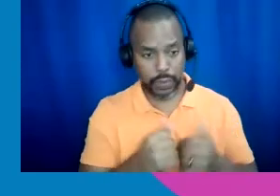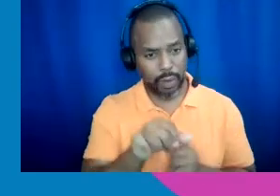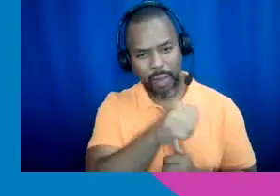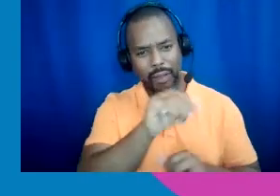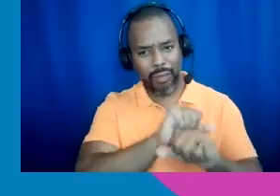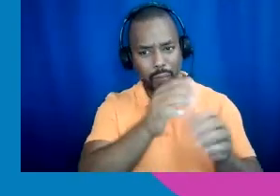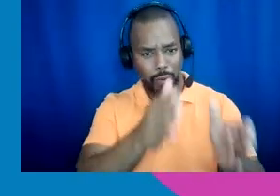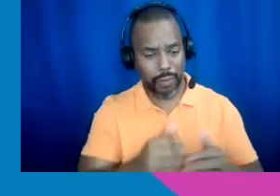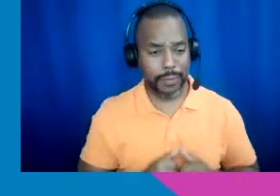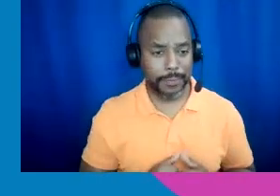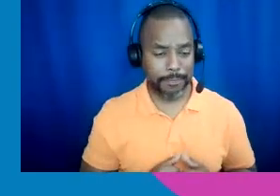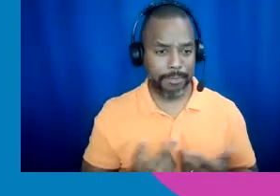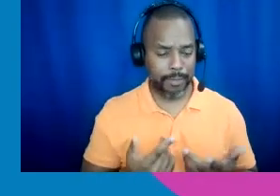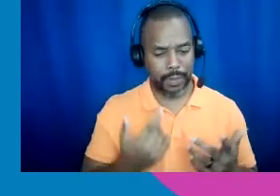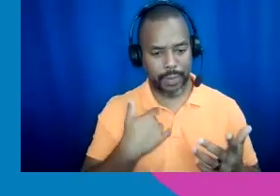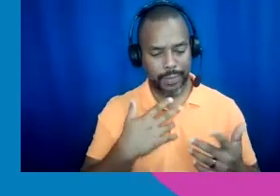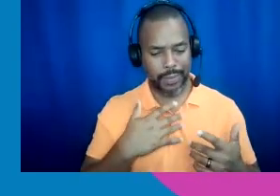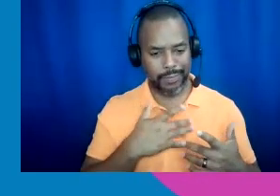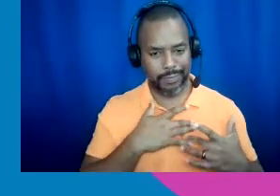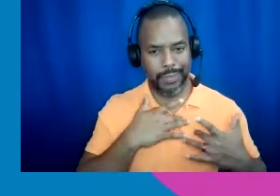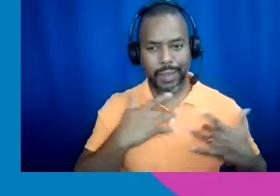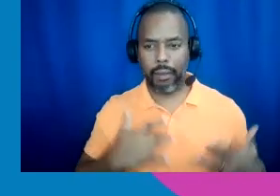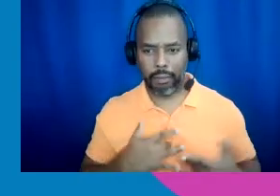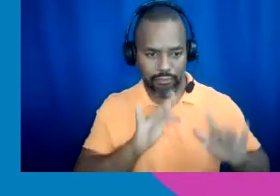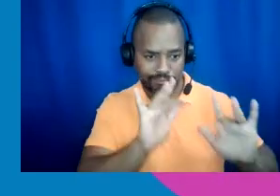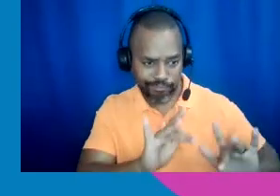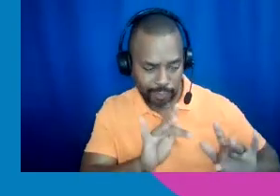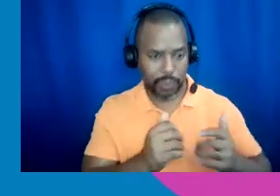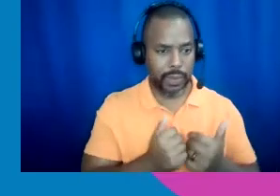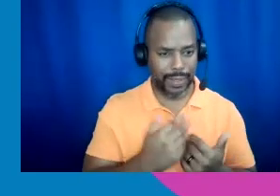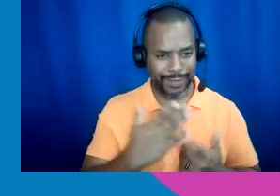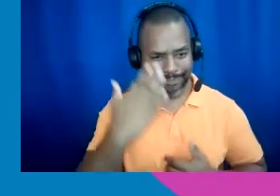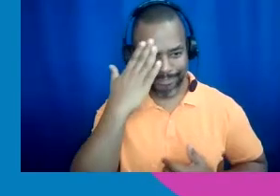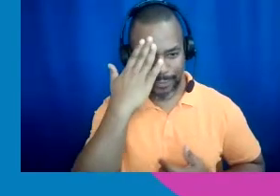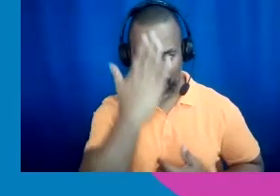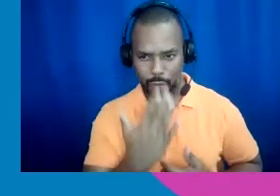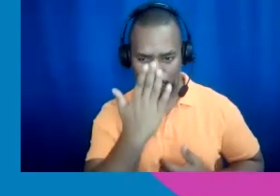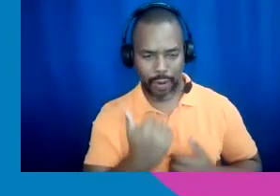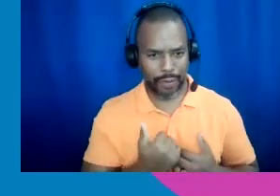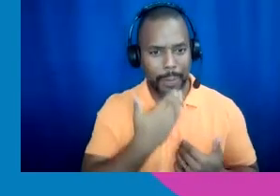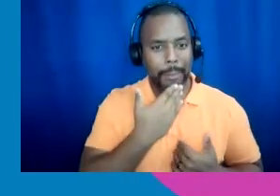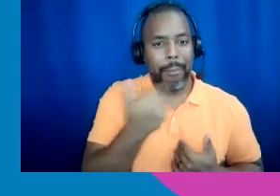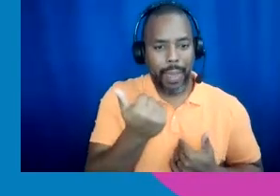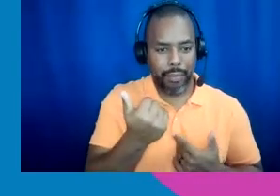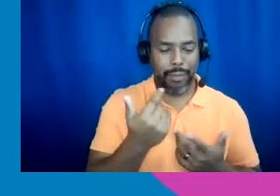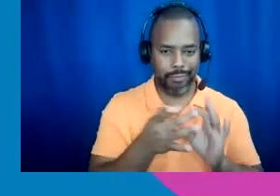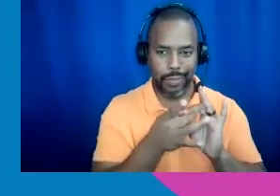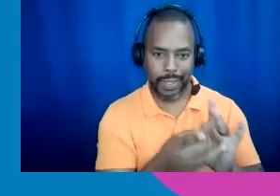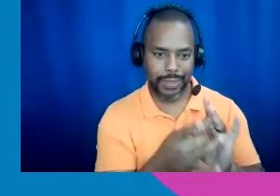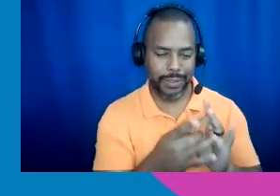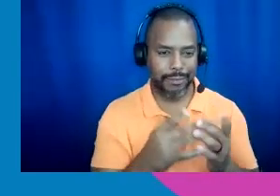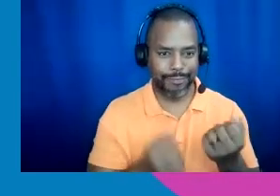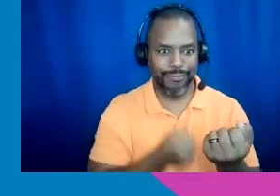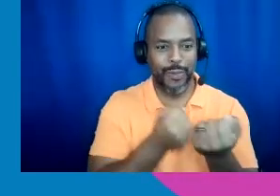balance, empathy, and self-awareness, we create healthier spaces, foster stronger relationships, and contribute to a